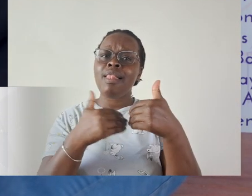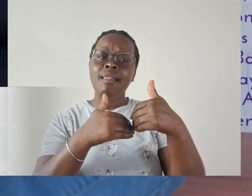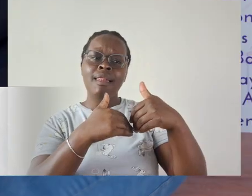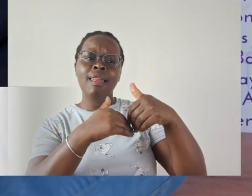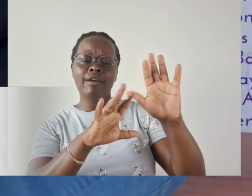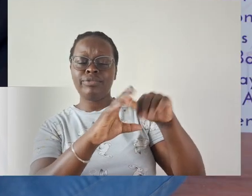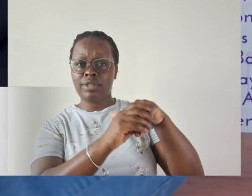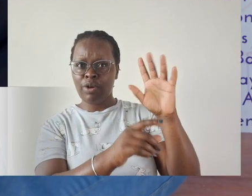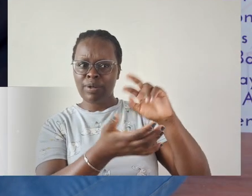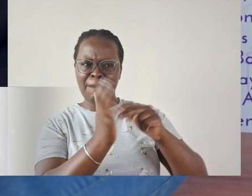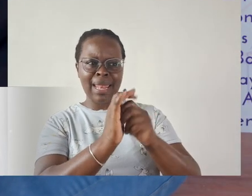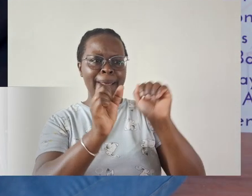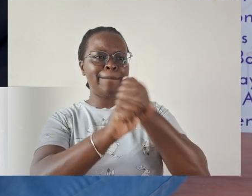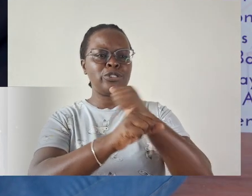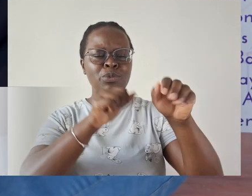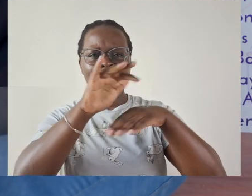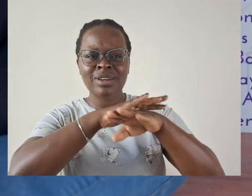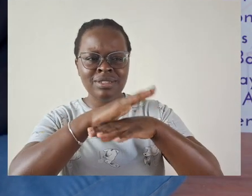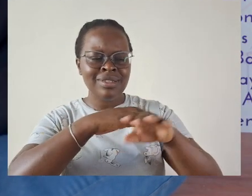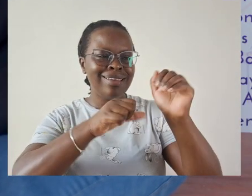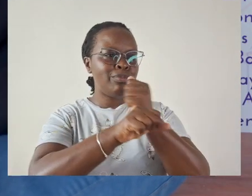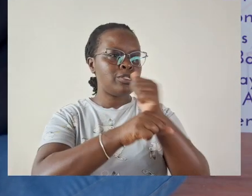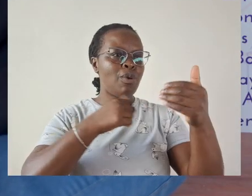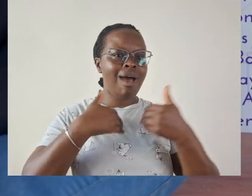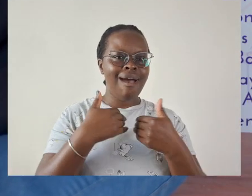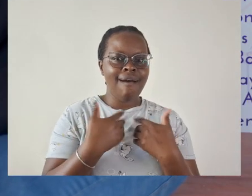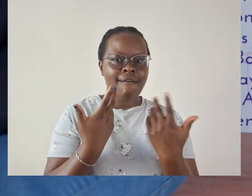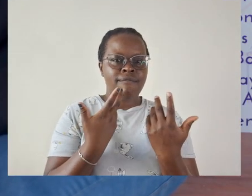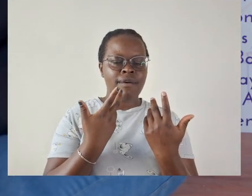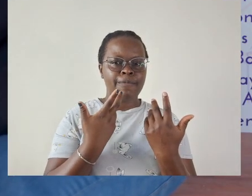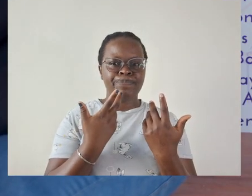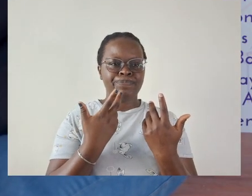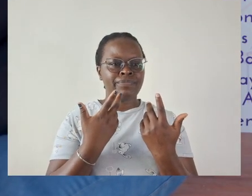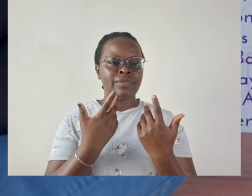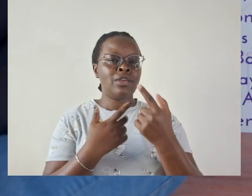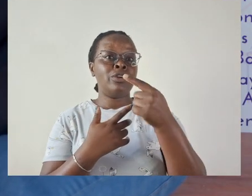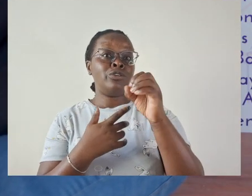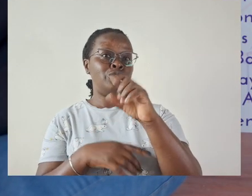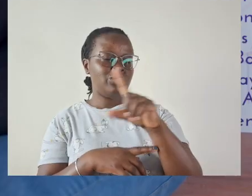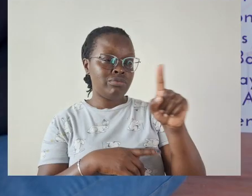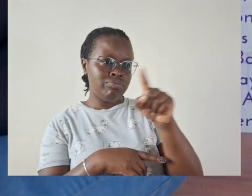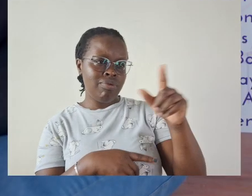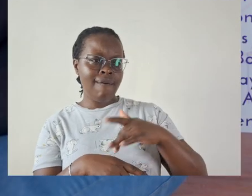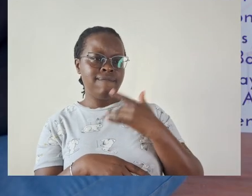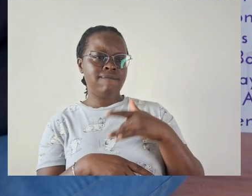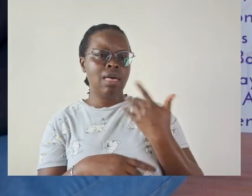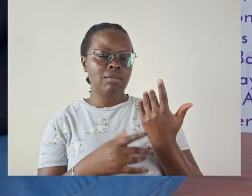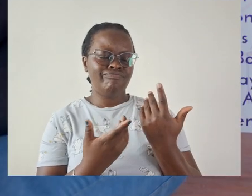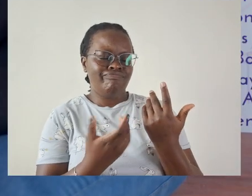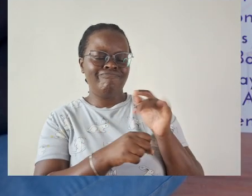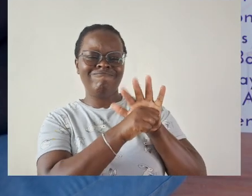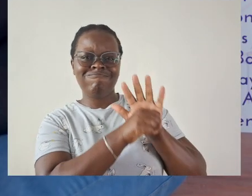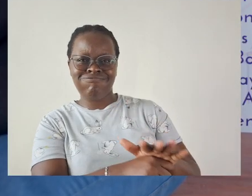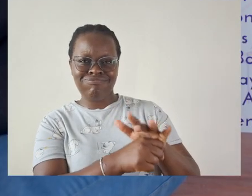Most kids are left out, mostly the ones who are not abled. They tend to feel neglected, they tend to feel bad because